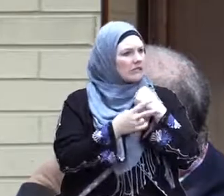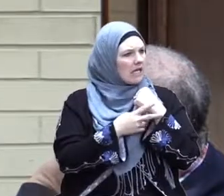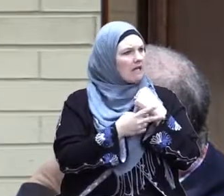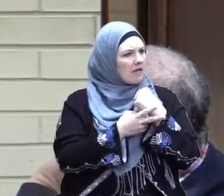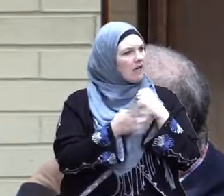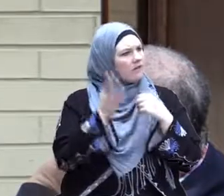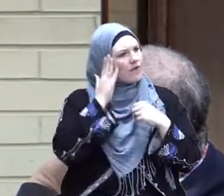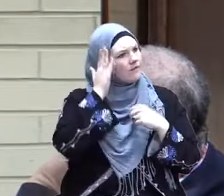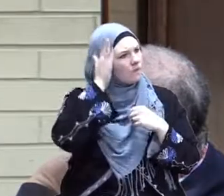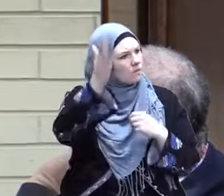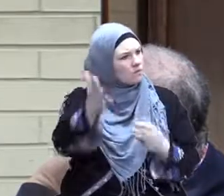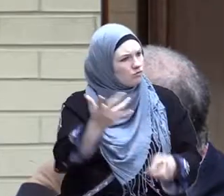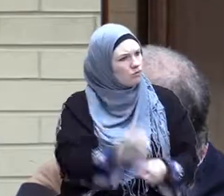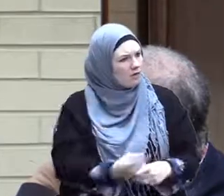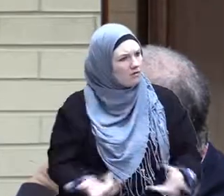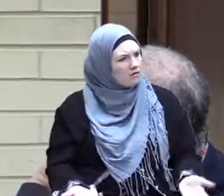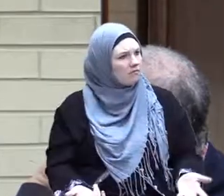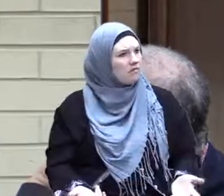plans, right?